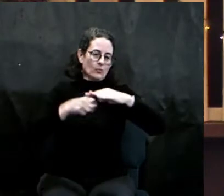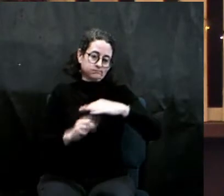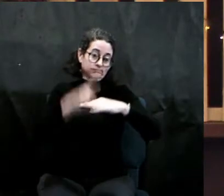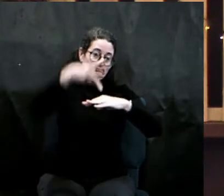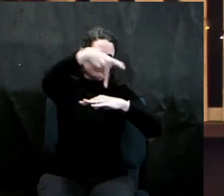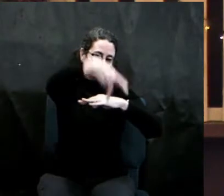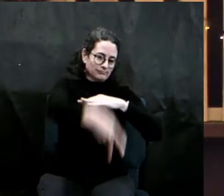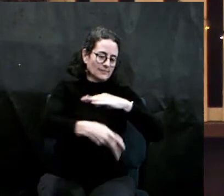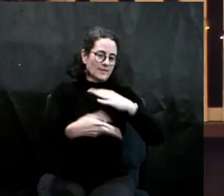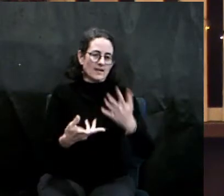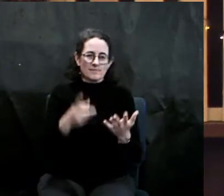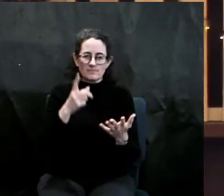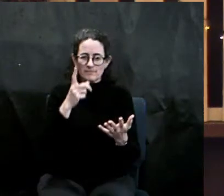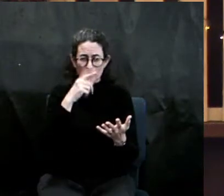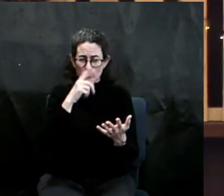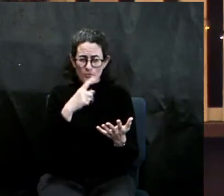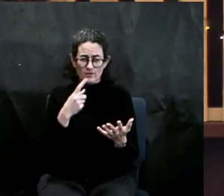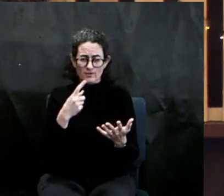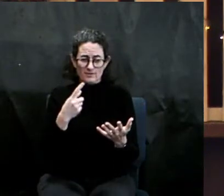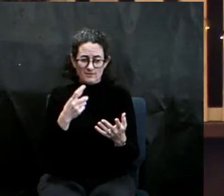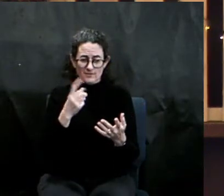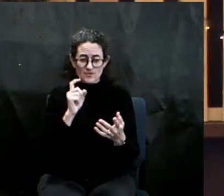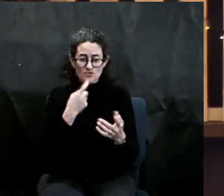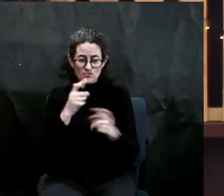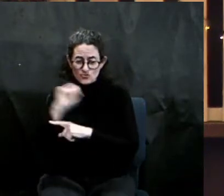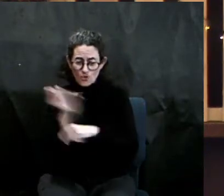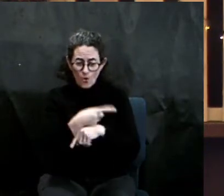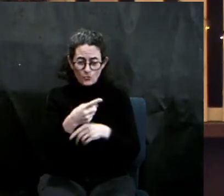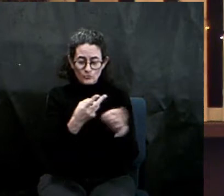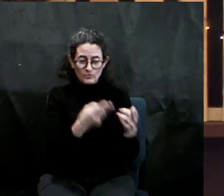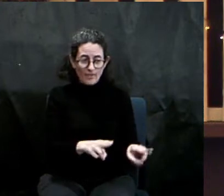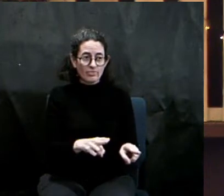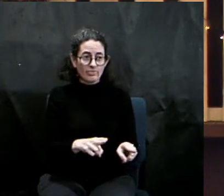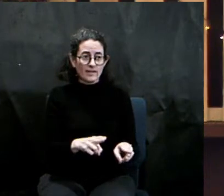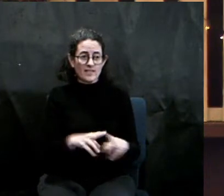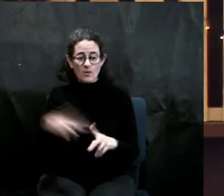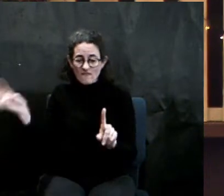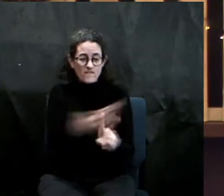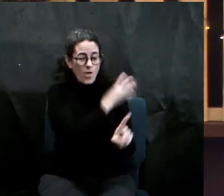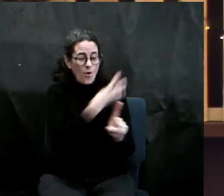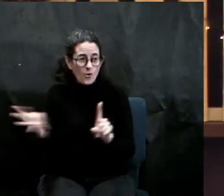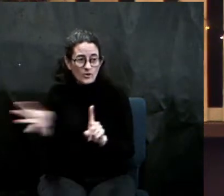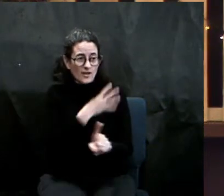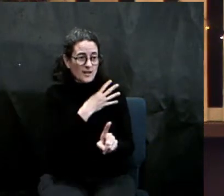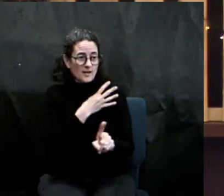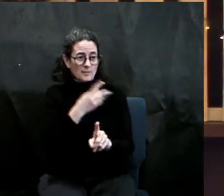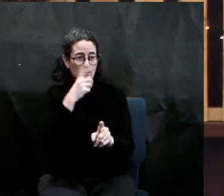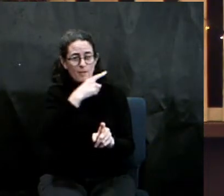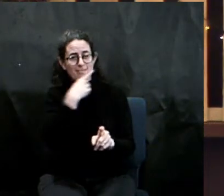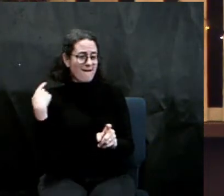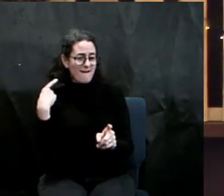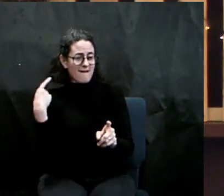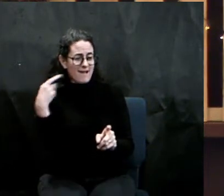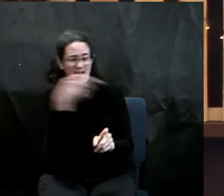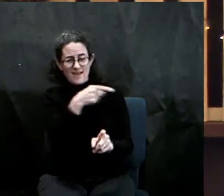were stoned to death. They faced false accusations and corrupt